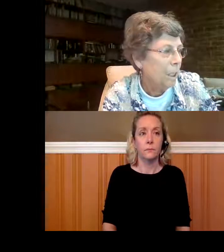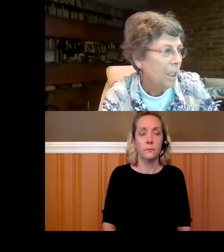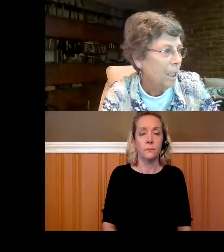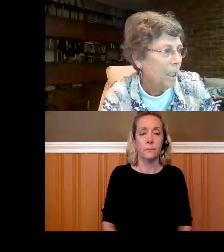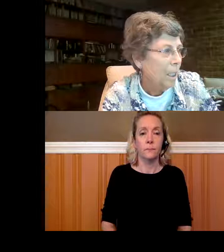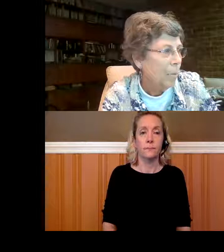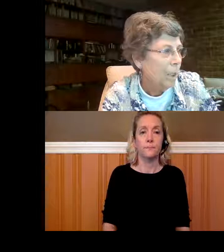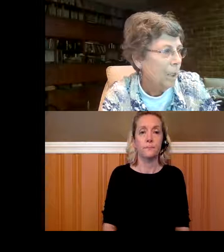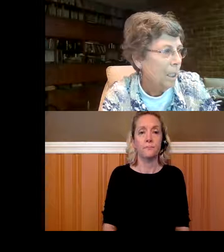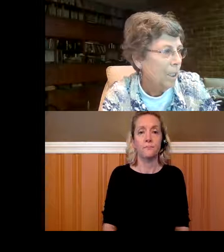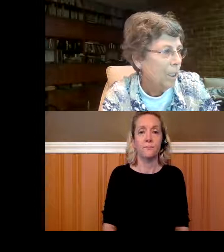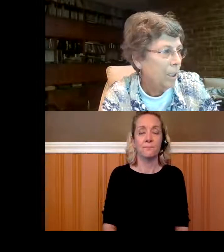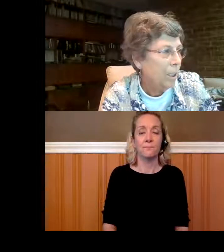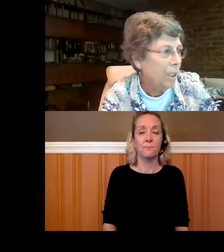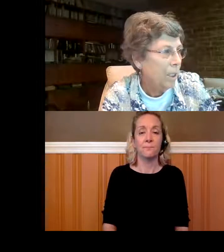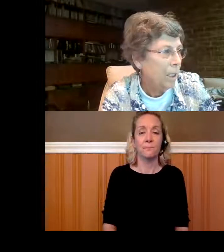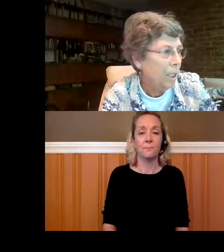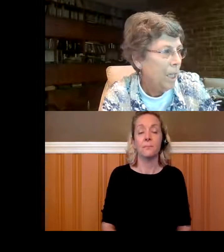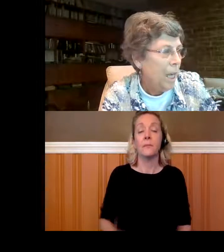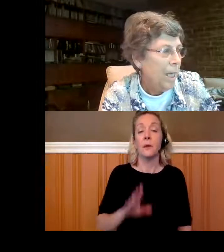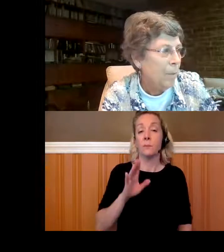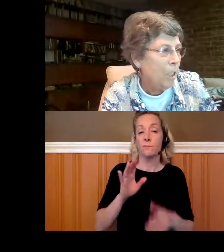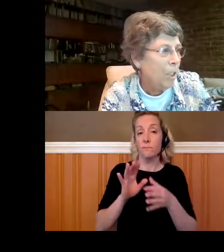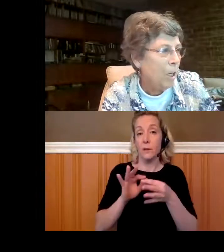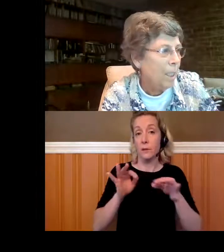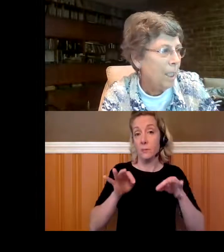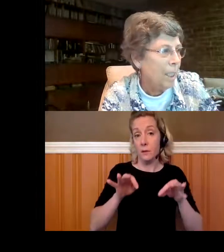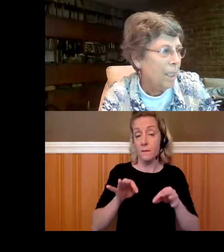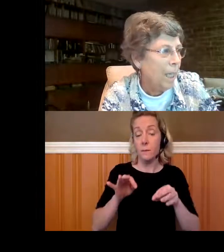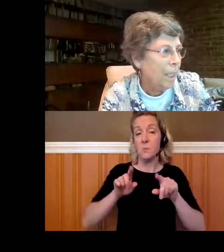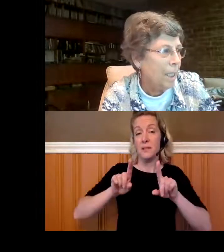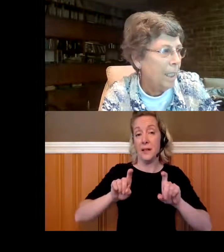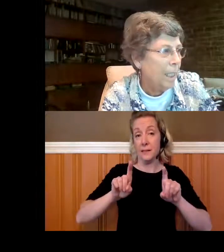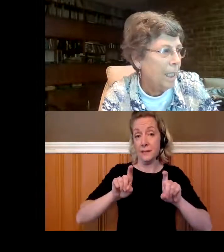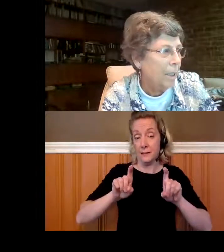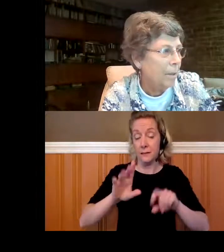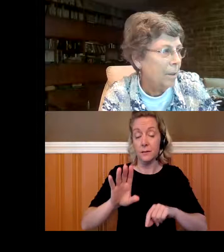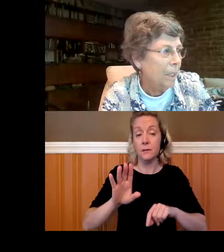Presentations. Now I'm going to start this and see if